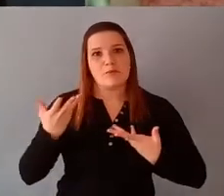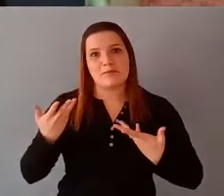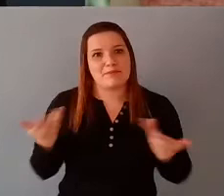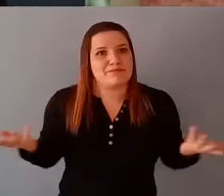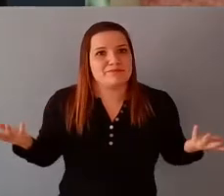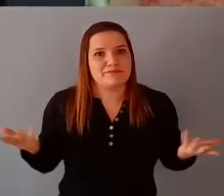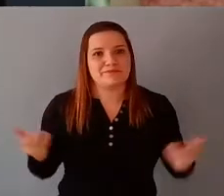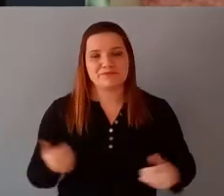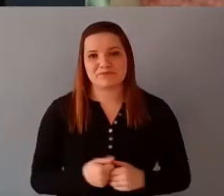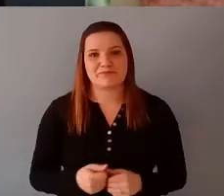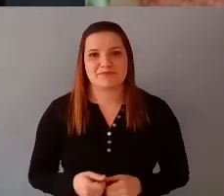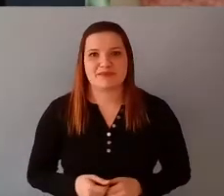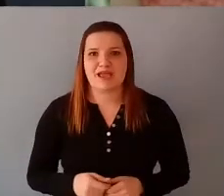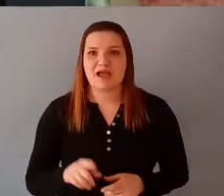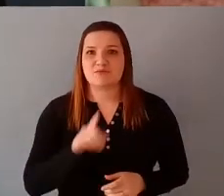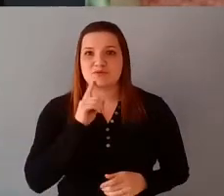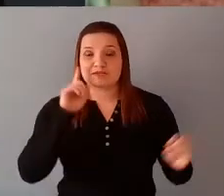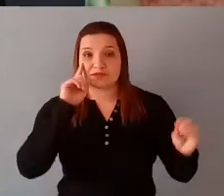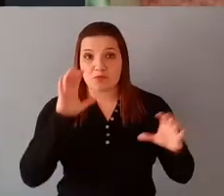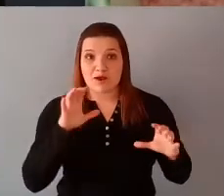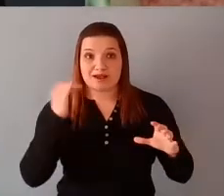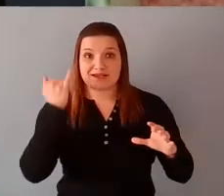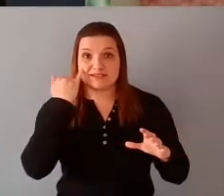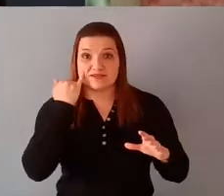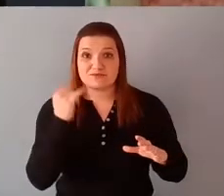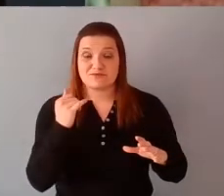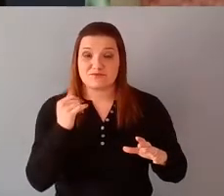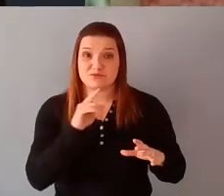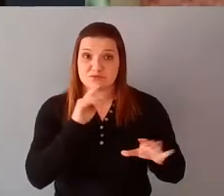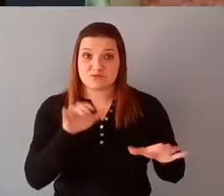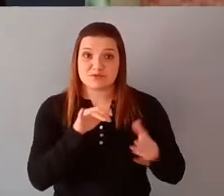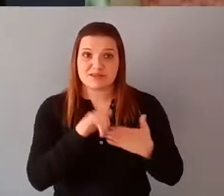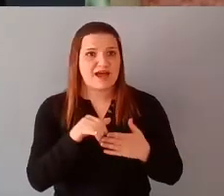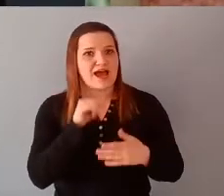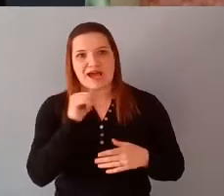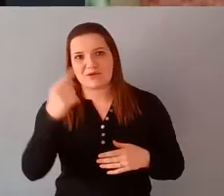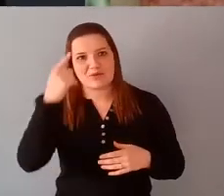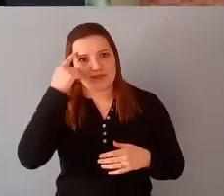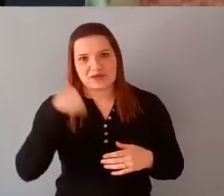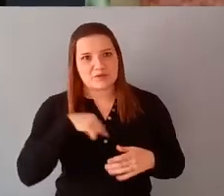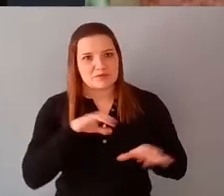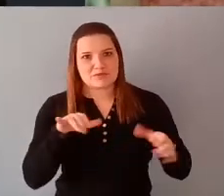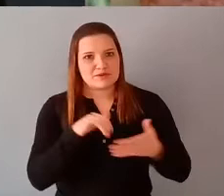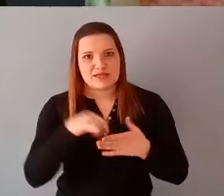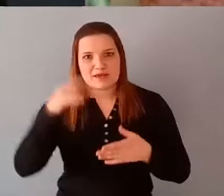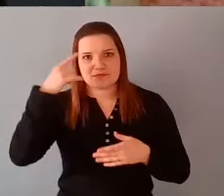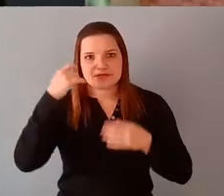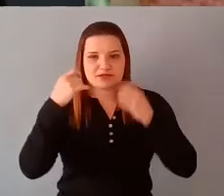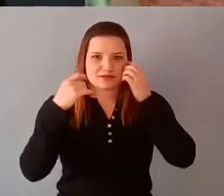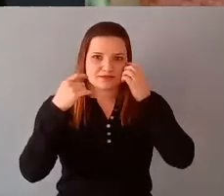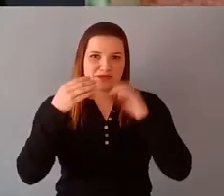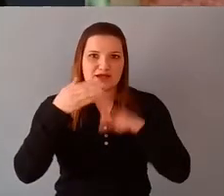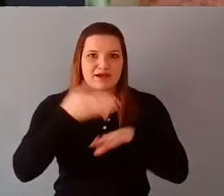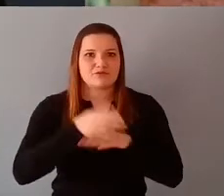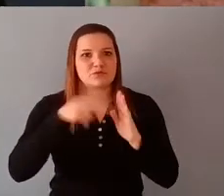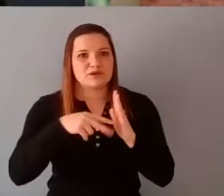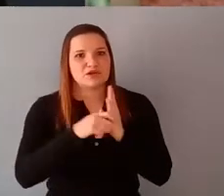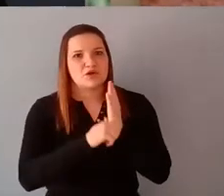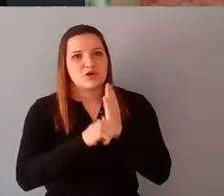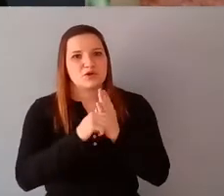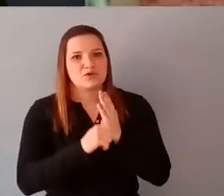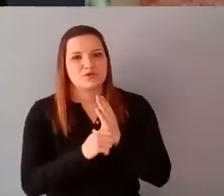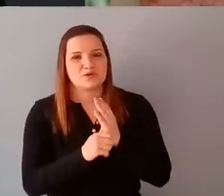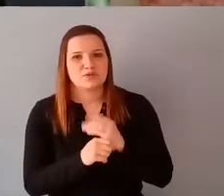Tim. I'd be very surprised if we are. I highly doubt that we are, just after reading the article and seeing